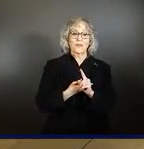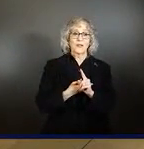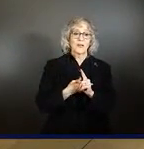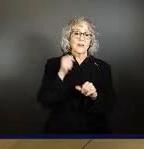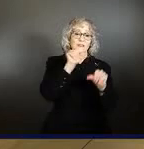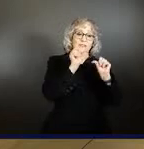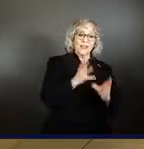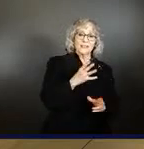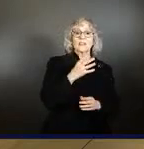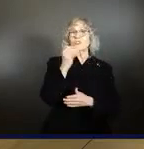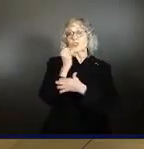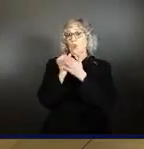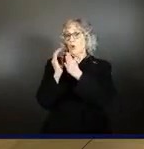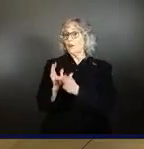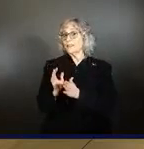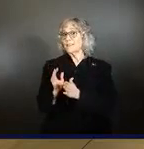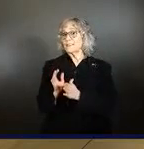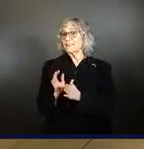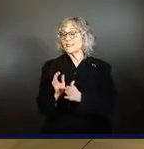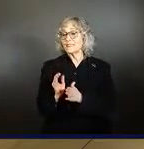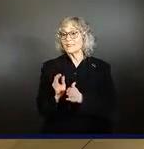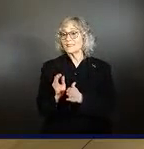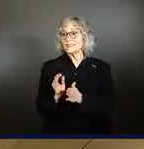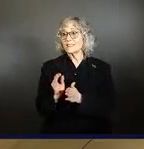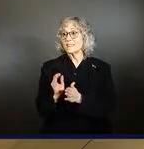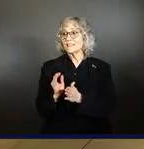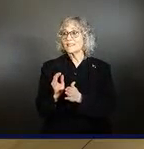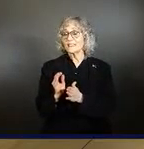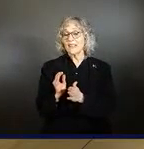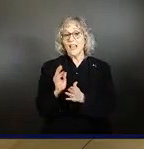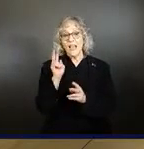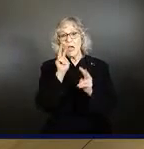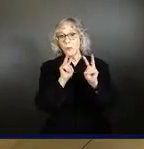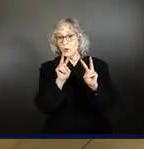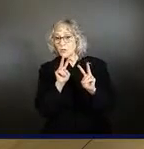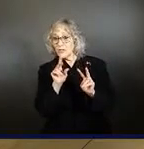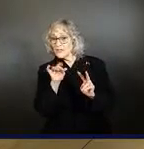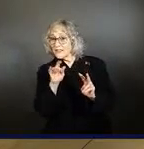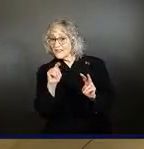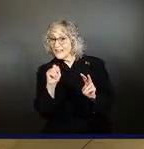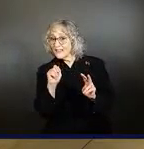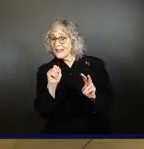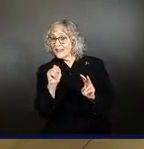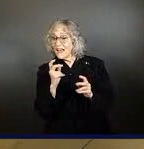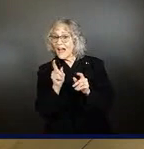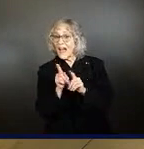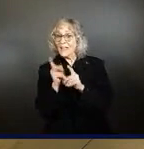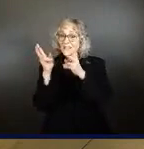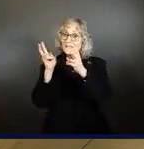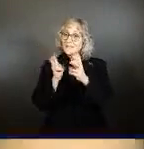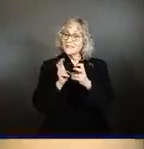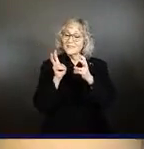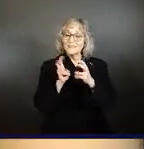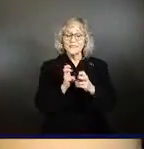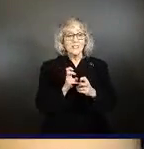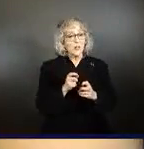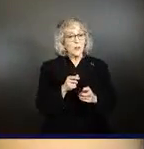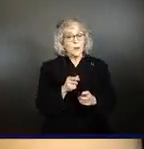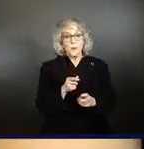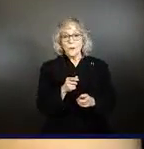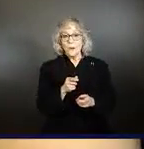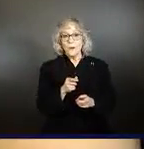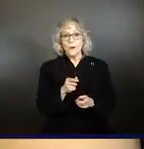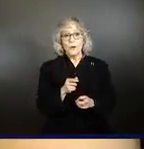scientists and artists, and looked at these data as they came down, and it was